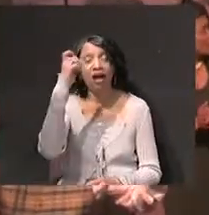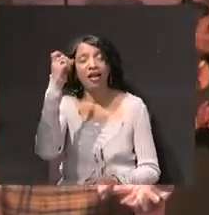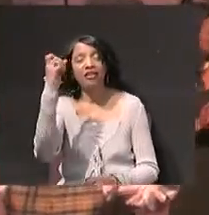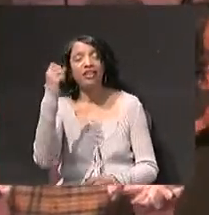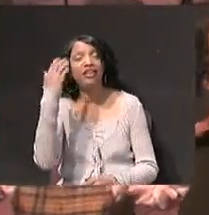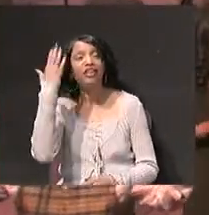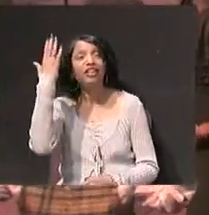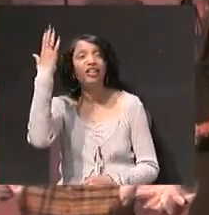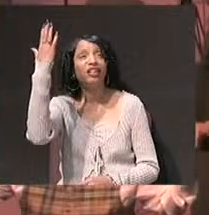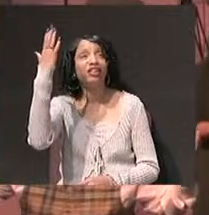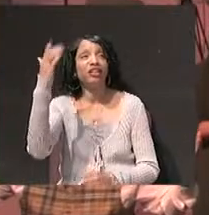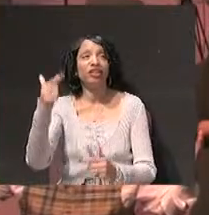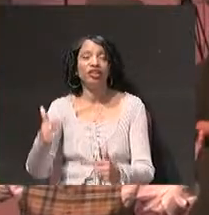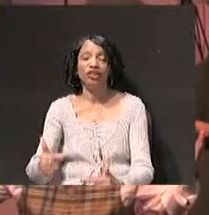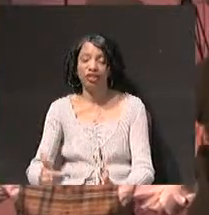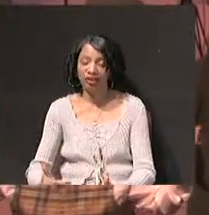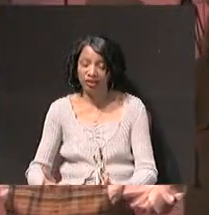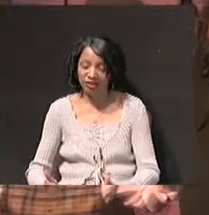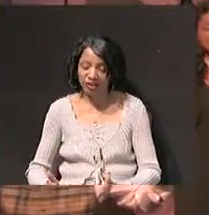because he